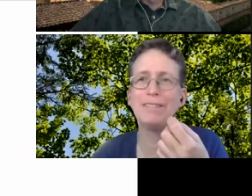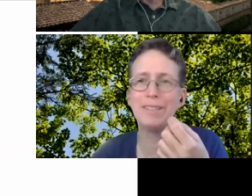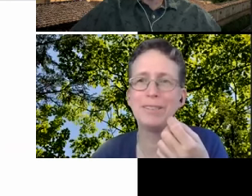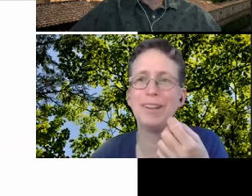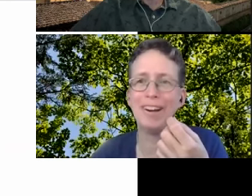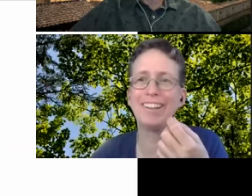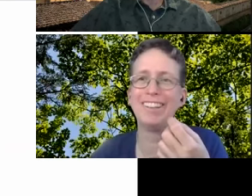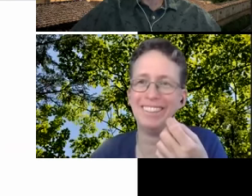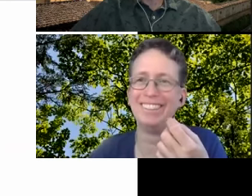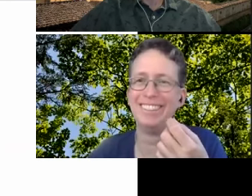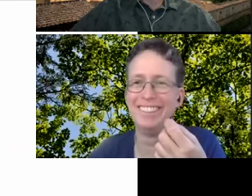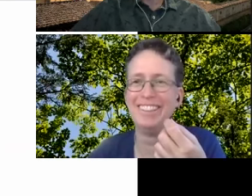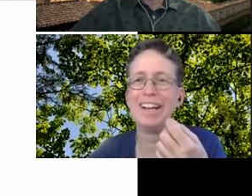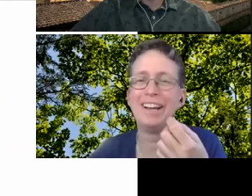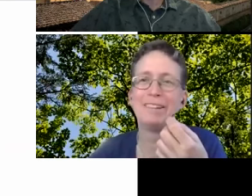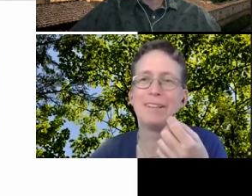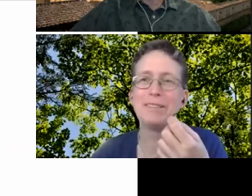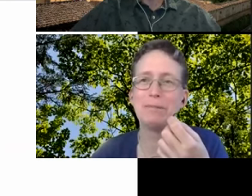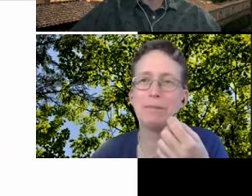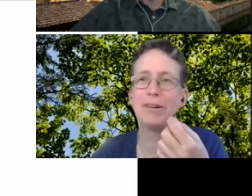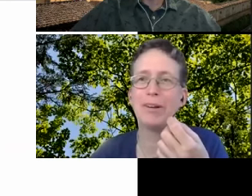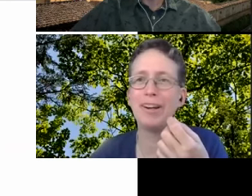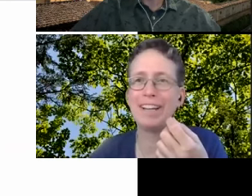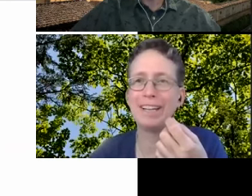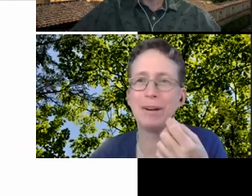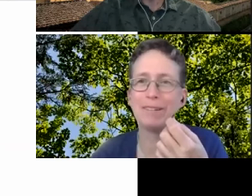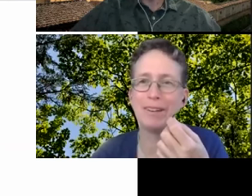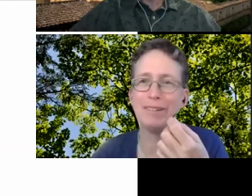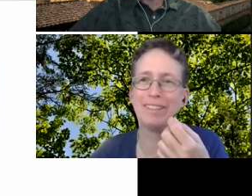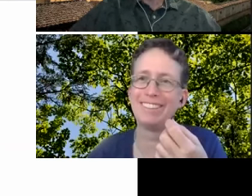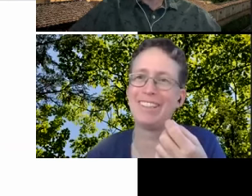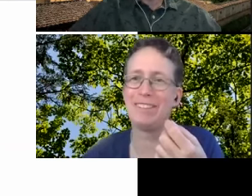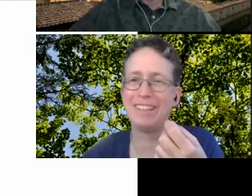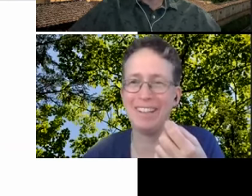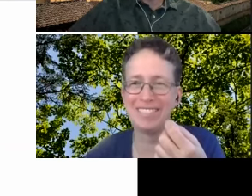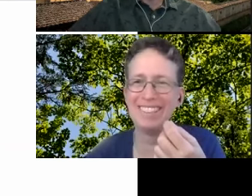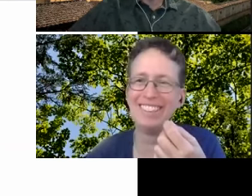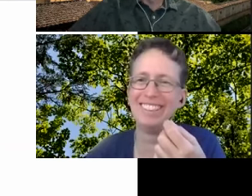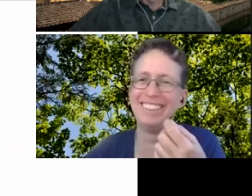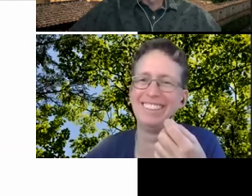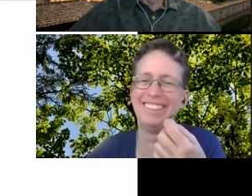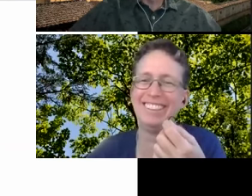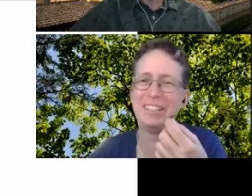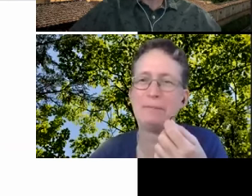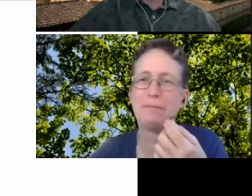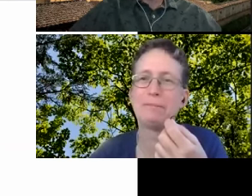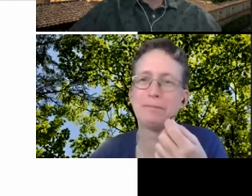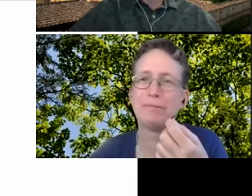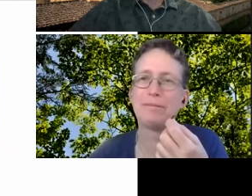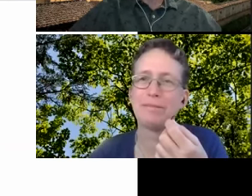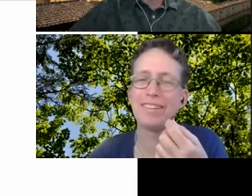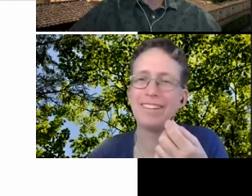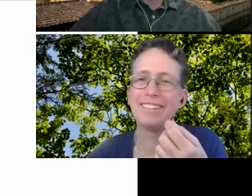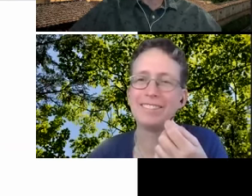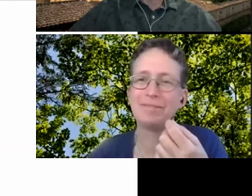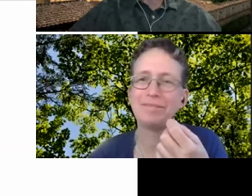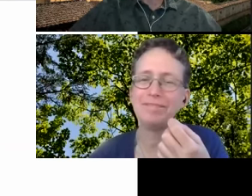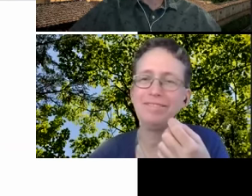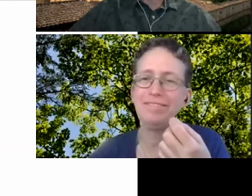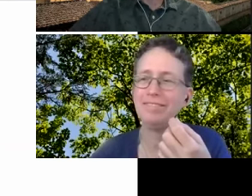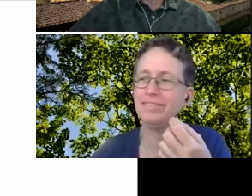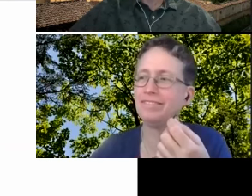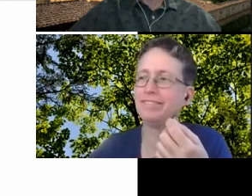completely redo a yard. Those of you who've been out gardening as part of COVID times. Oh yeah, especially